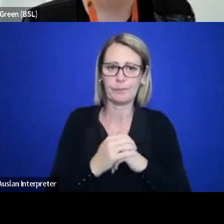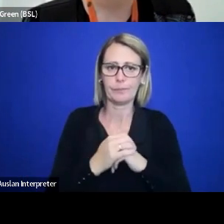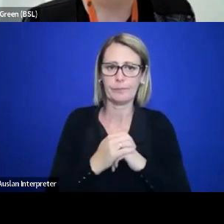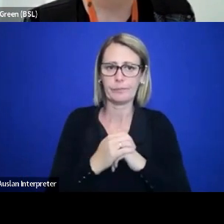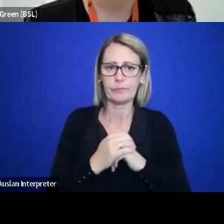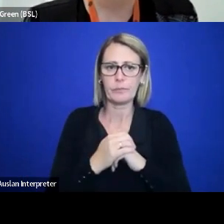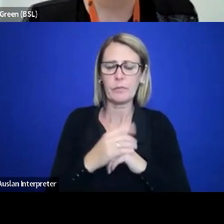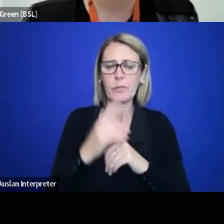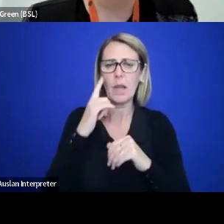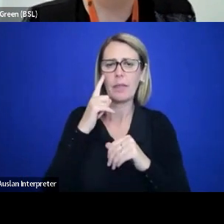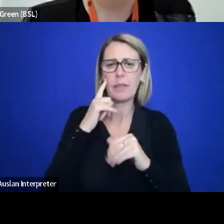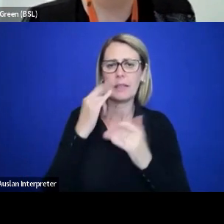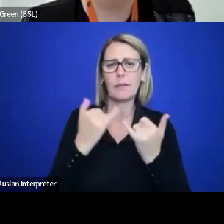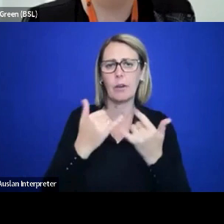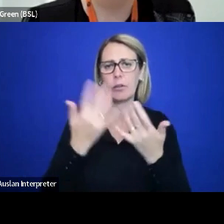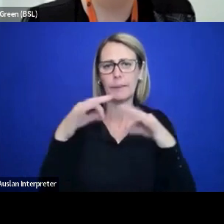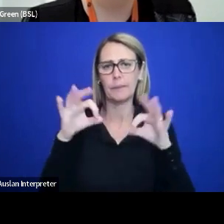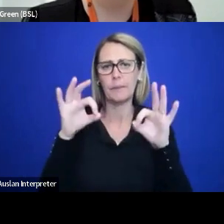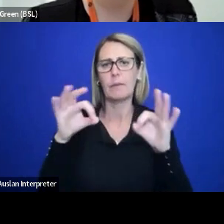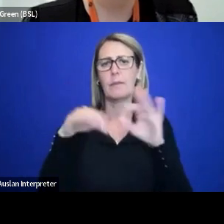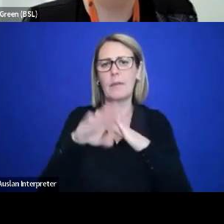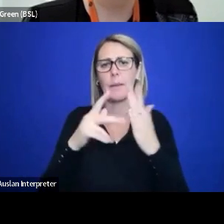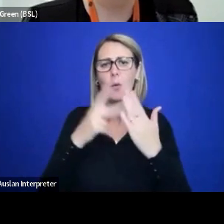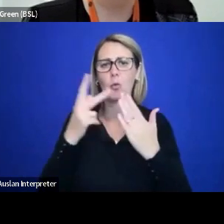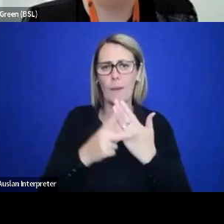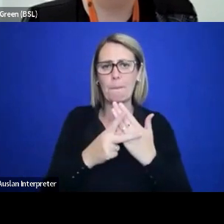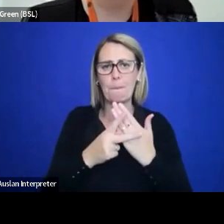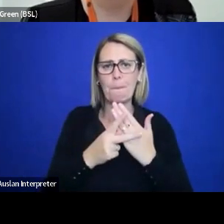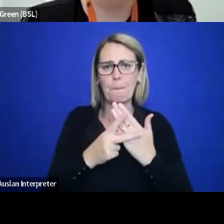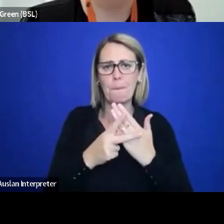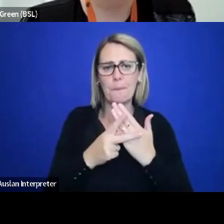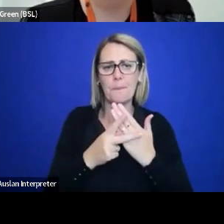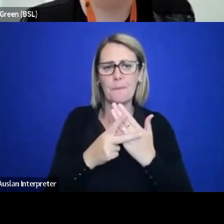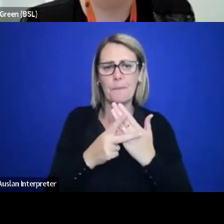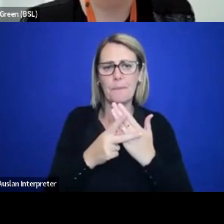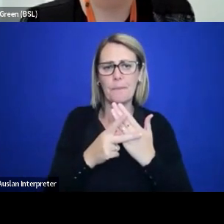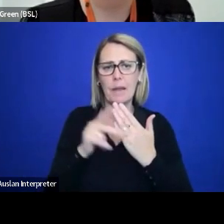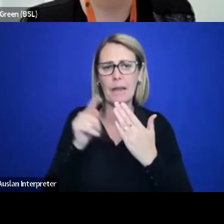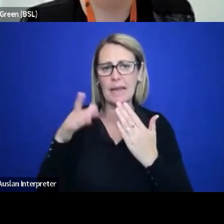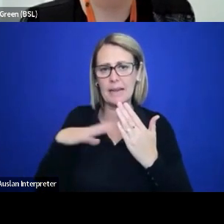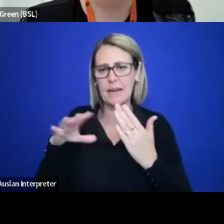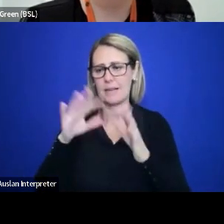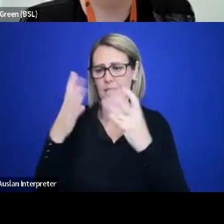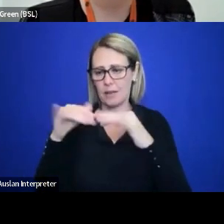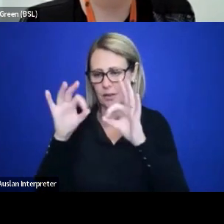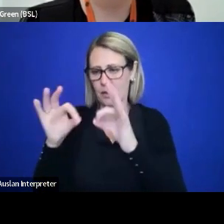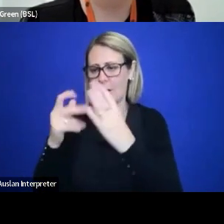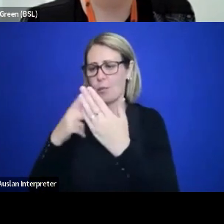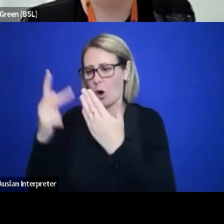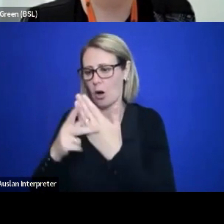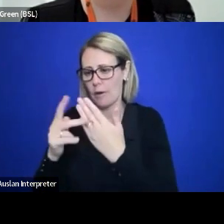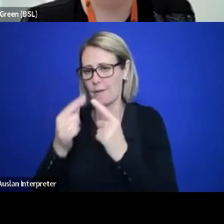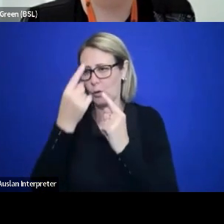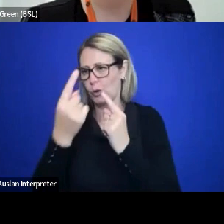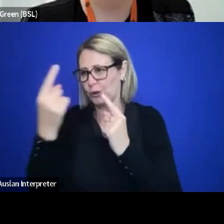bespoke program, this one, that requires a bespoke approach for every single